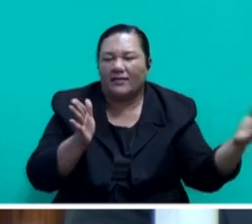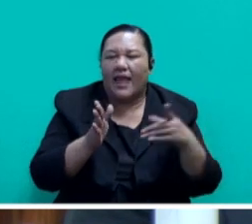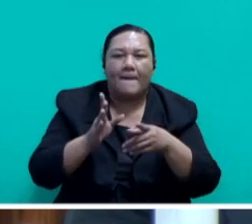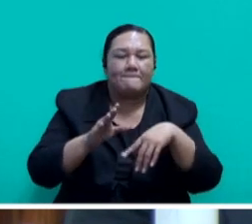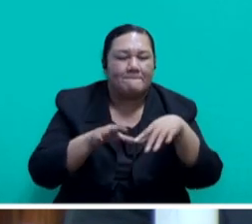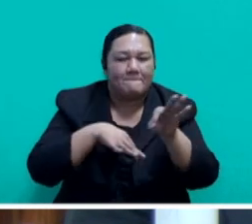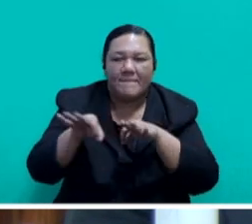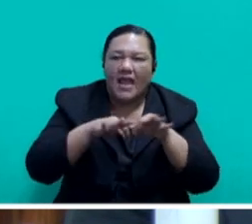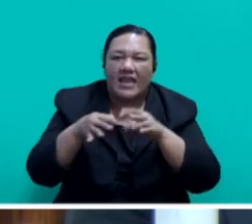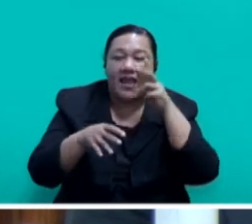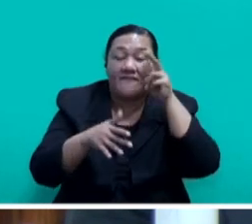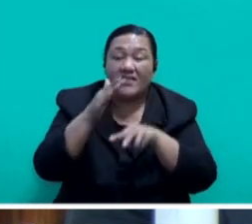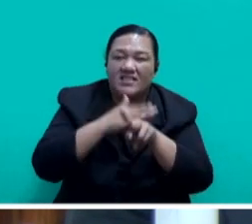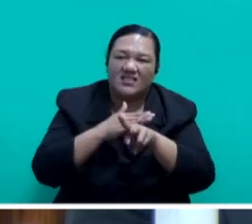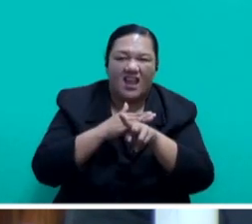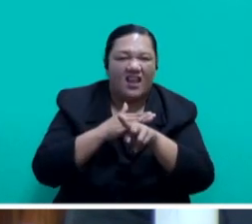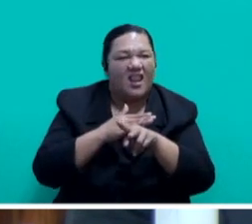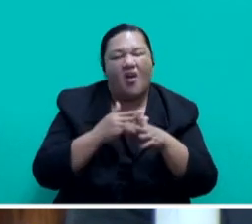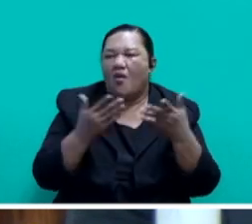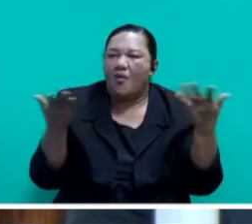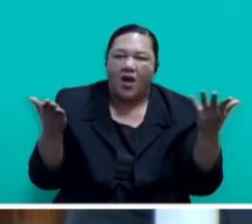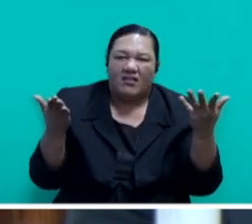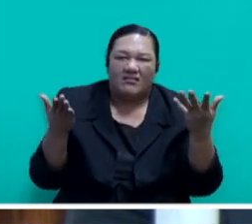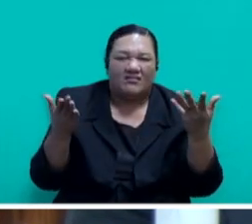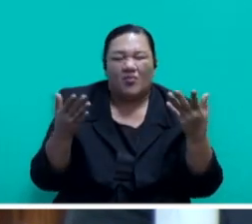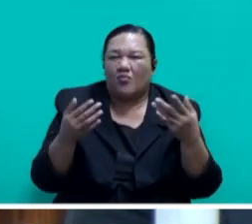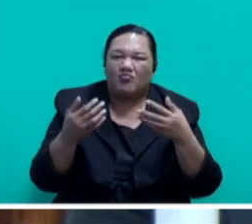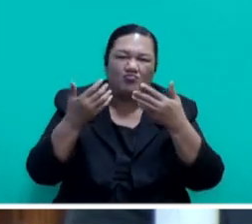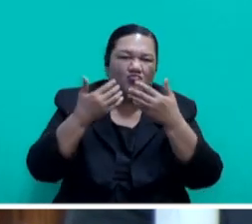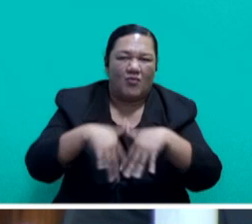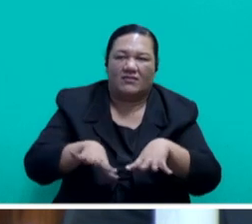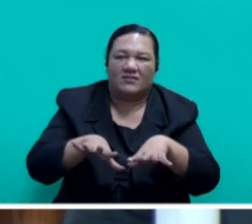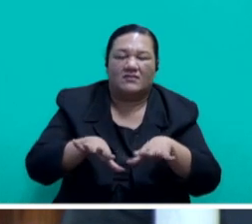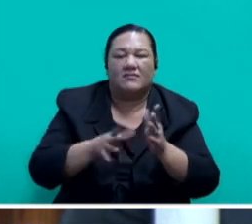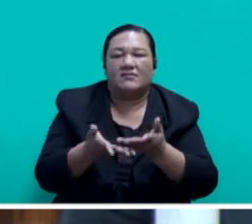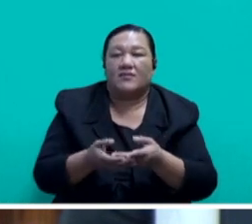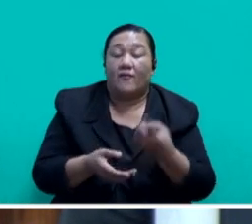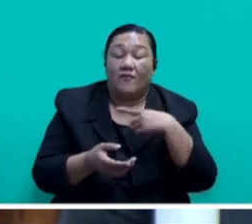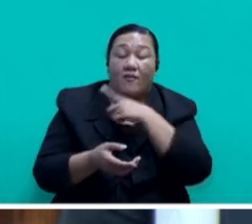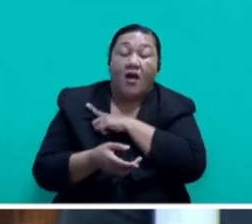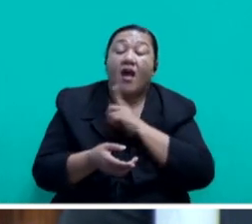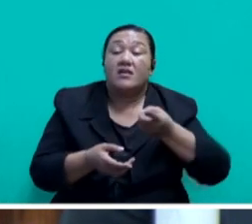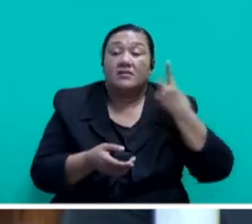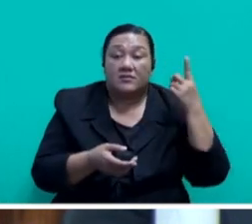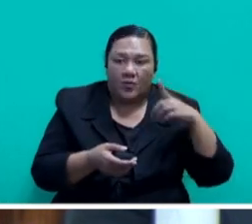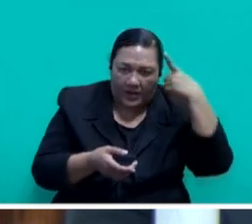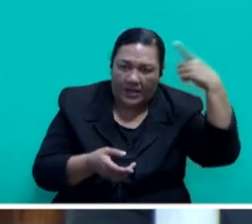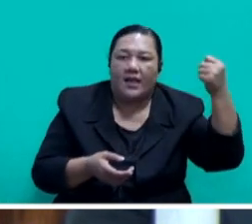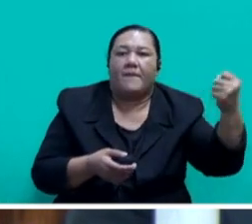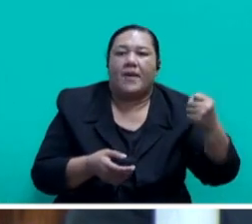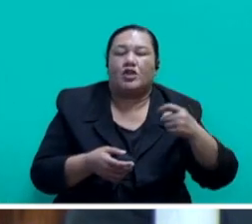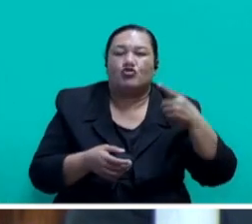have become pervasive issues. We are determined to reverse this trend by